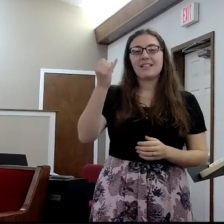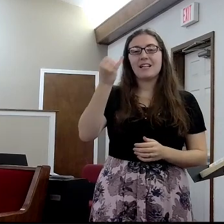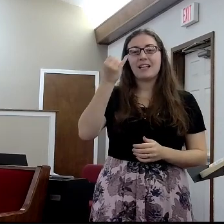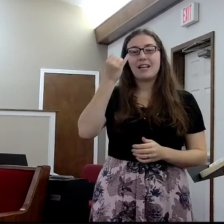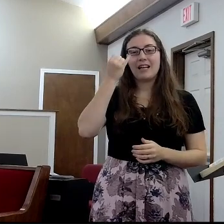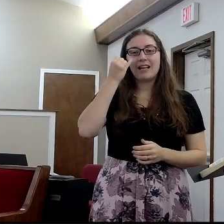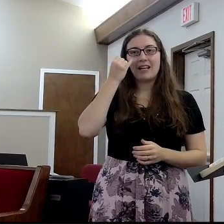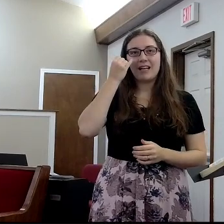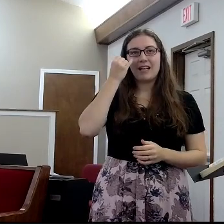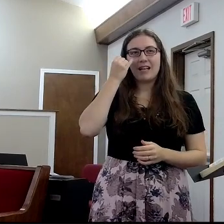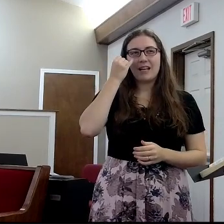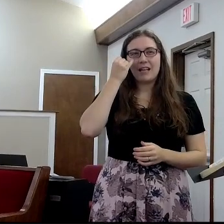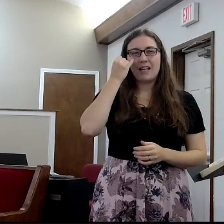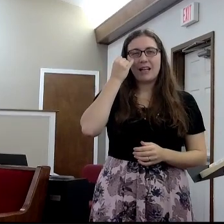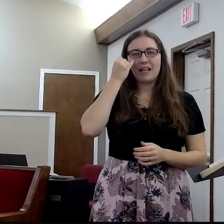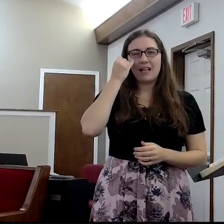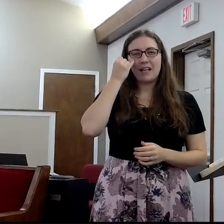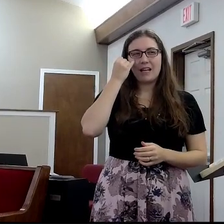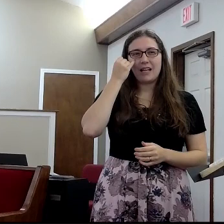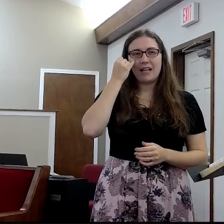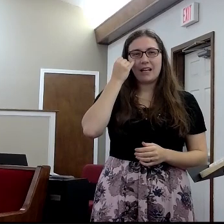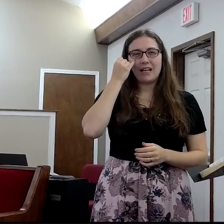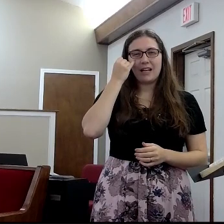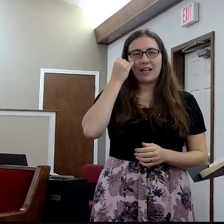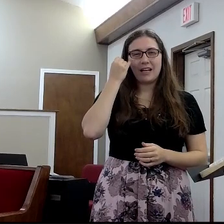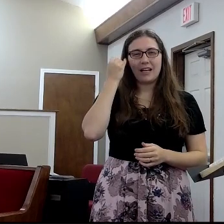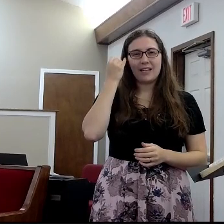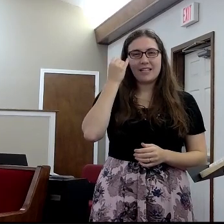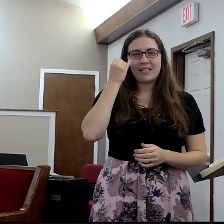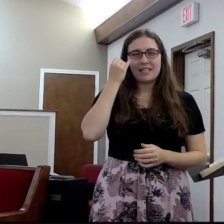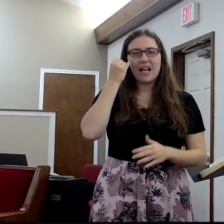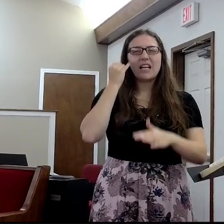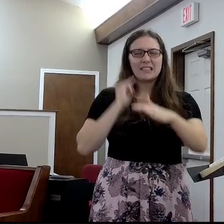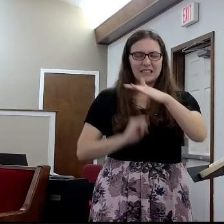says, actually, let's turn there. Let's go to Isaiah 57.